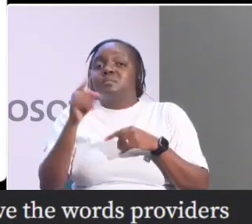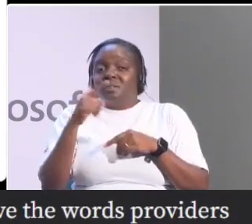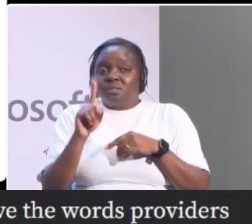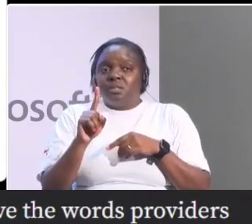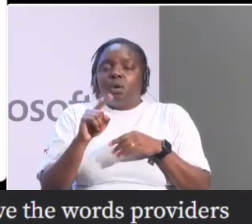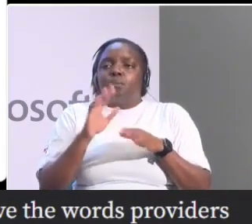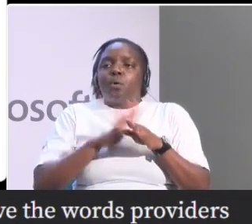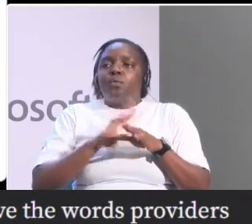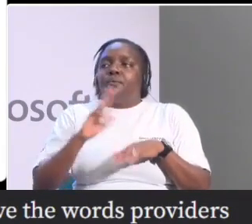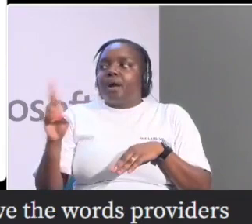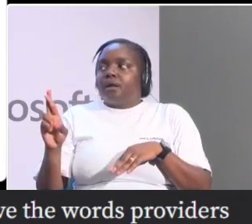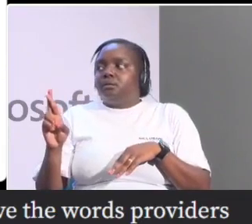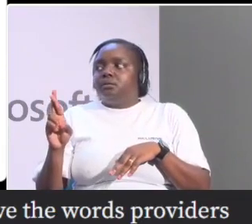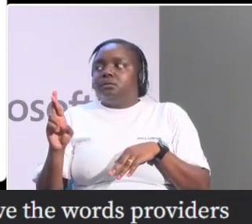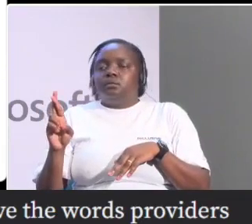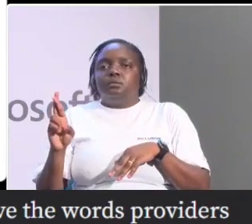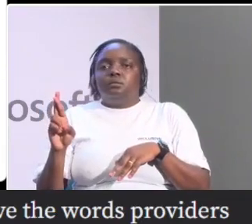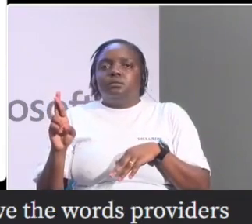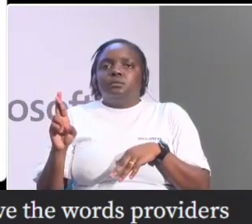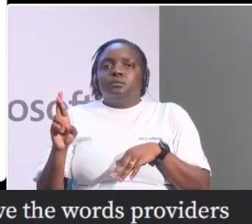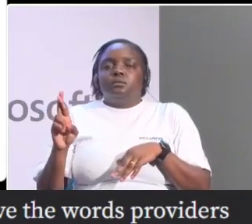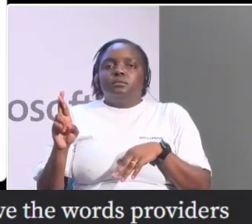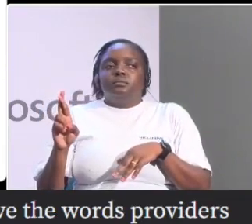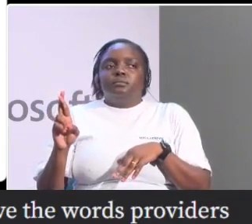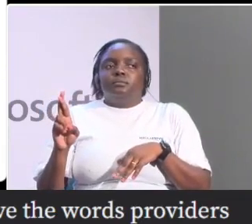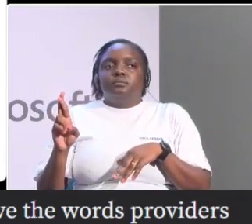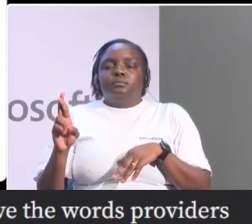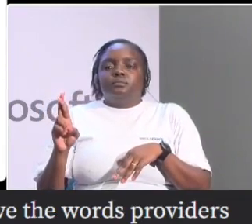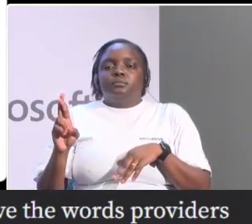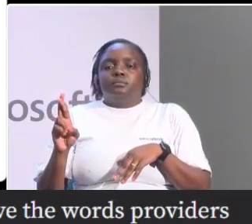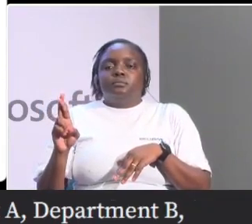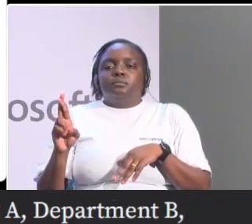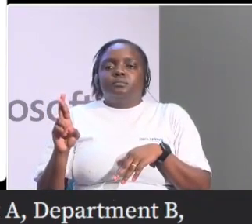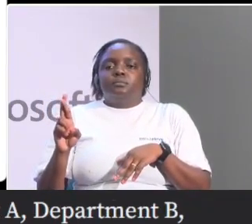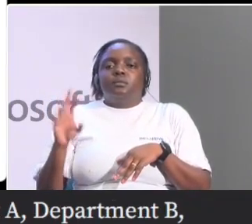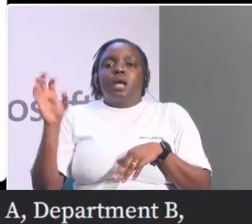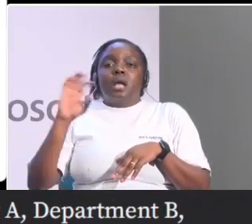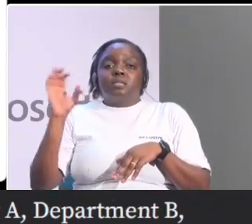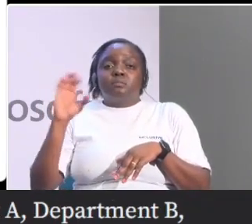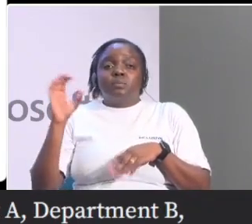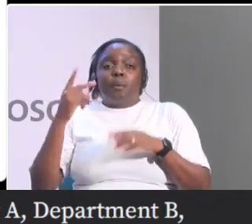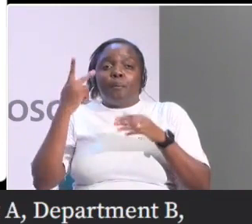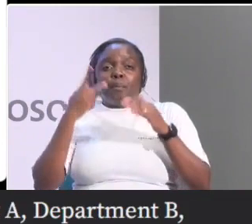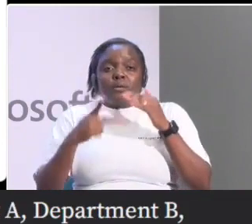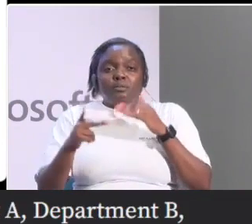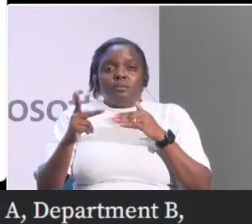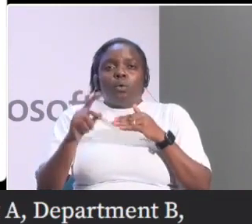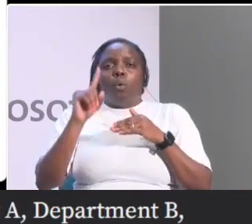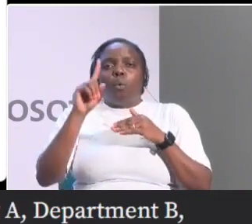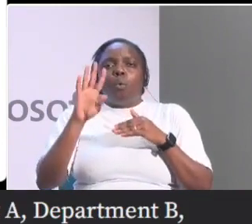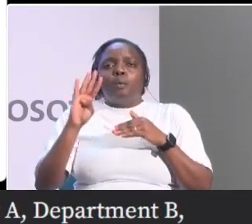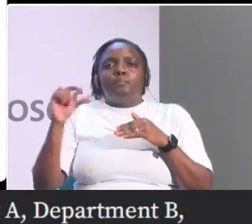the right, and there's an arrow shifting us to the right, is customer's perspective. And there's one big